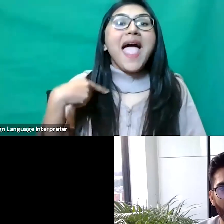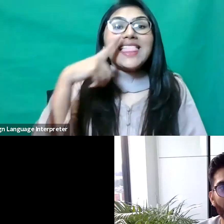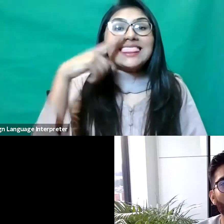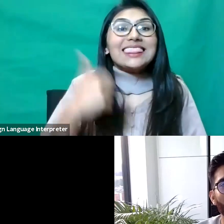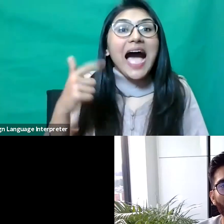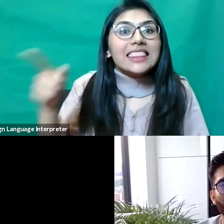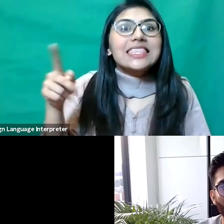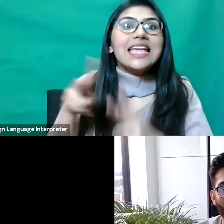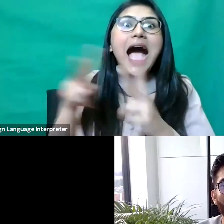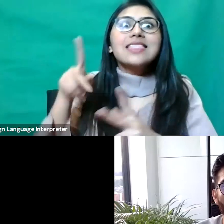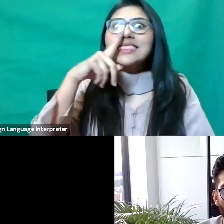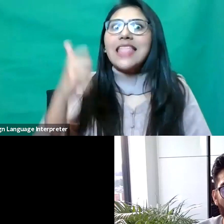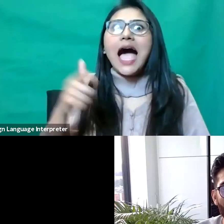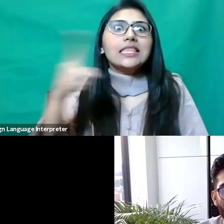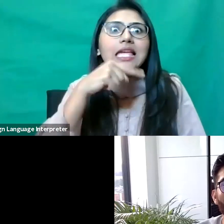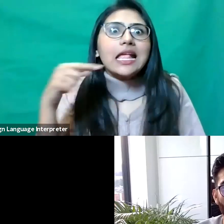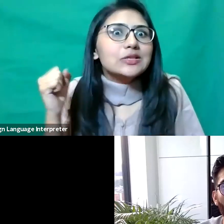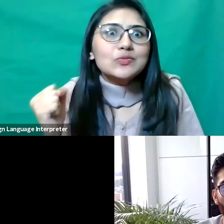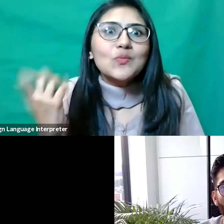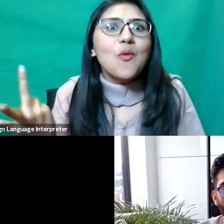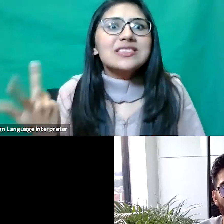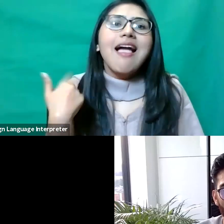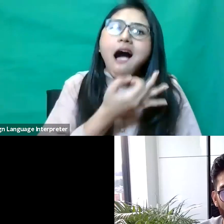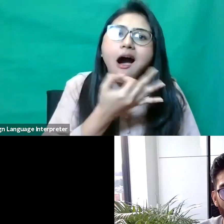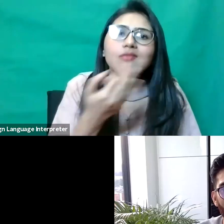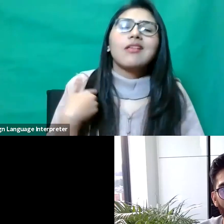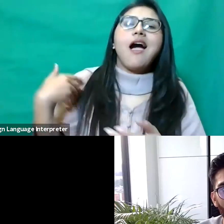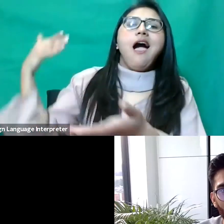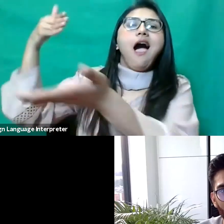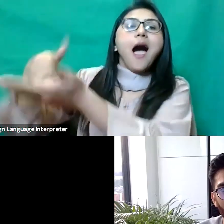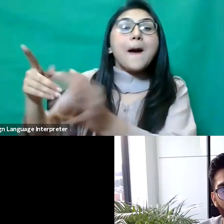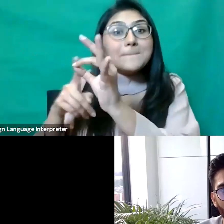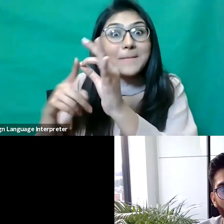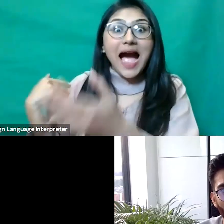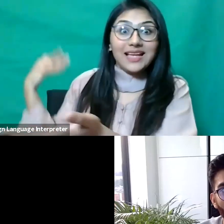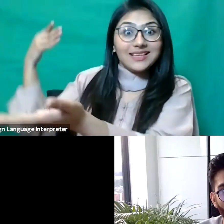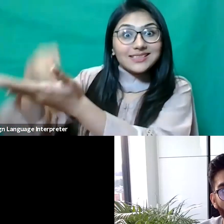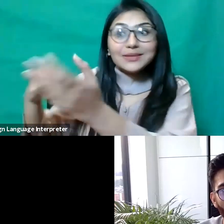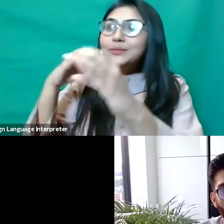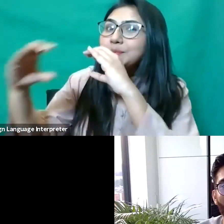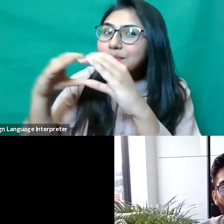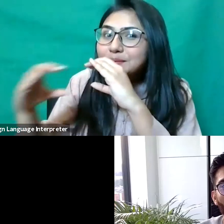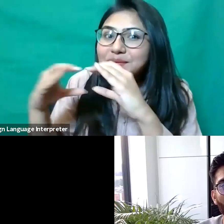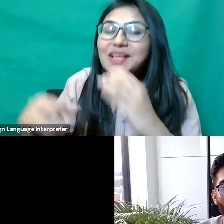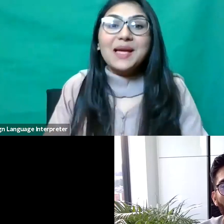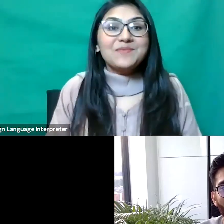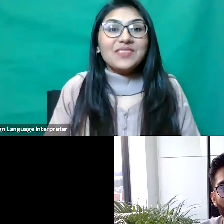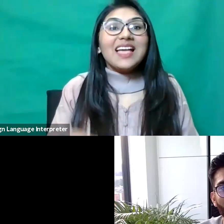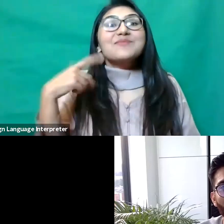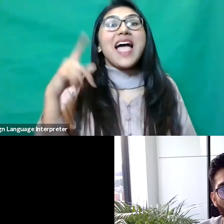She can't understand English. She can't speak to her in English. Yeah. And I find that once you've got that accent, like that strong